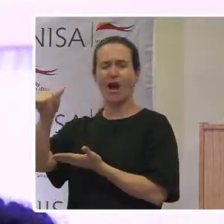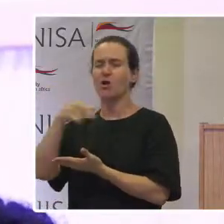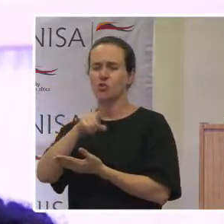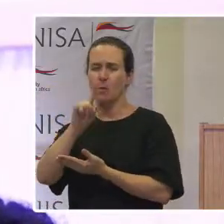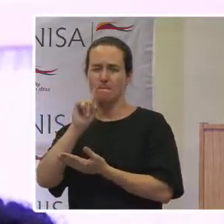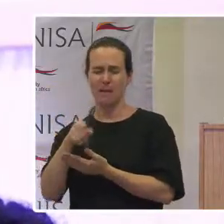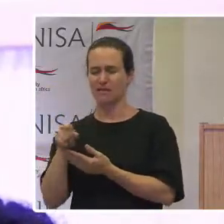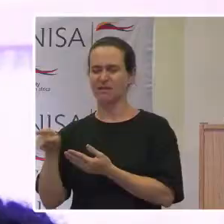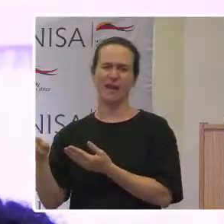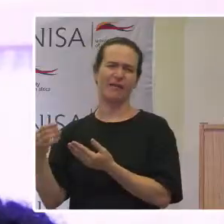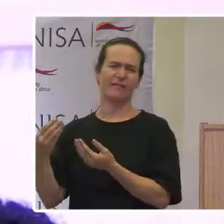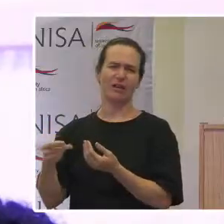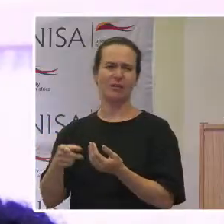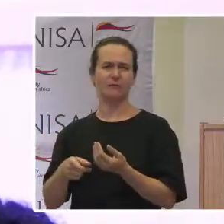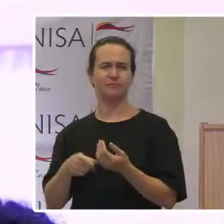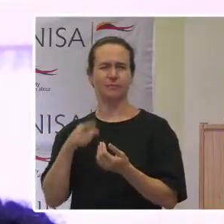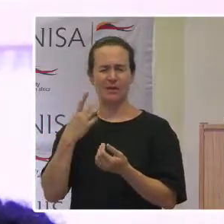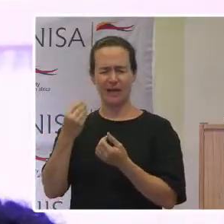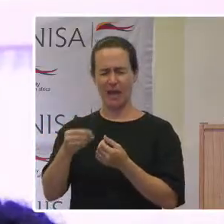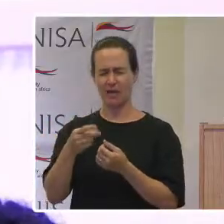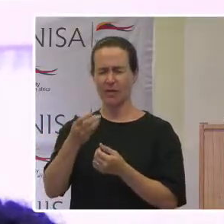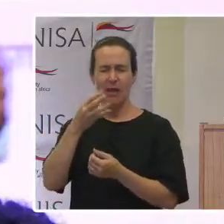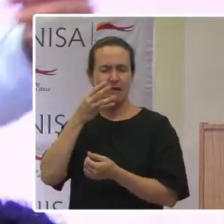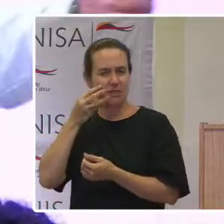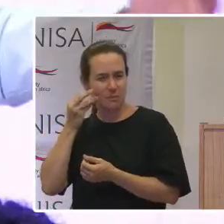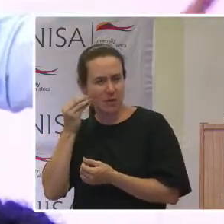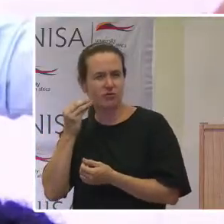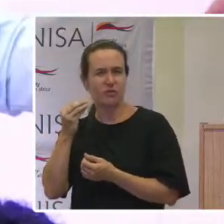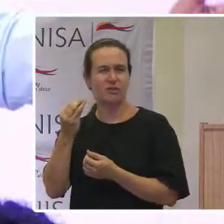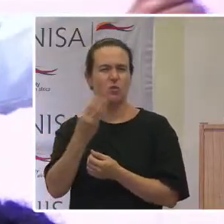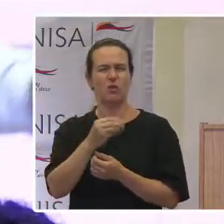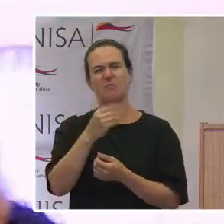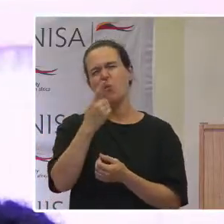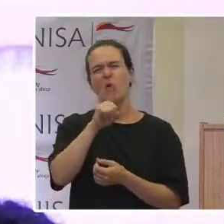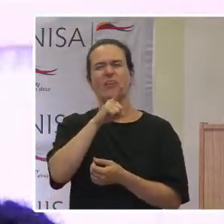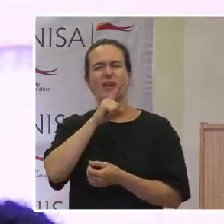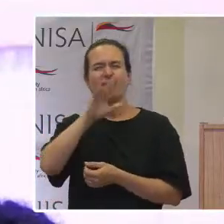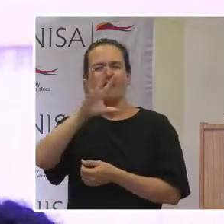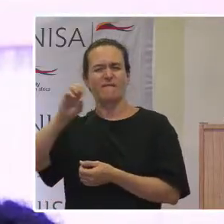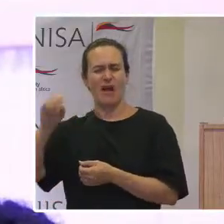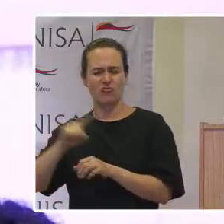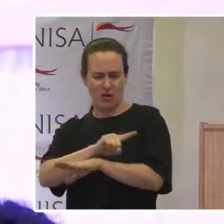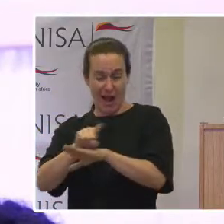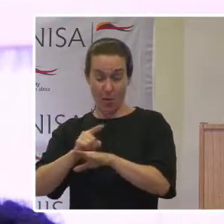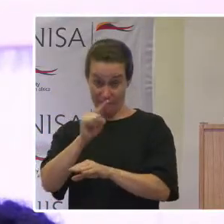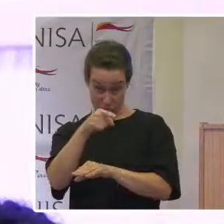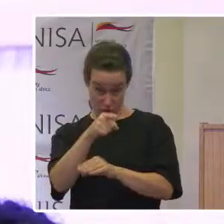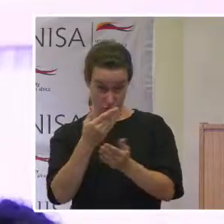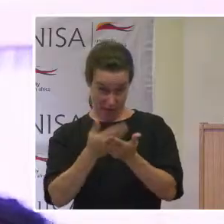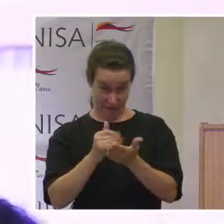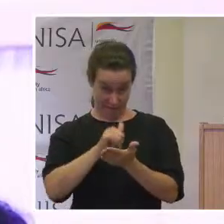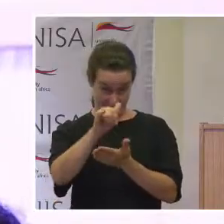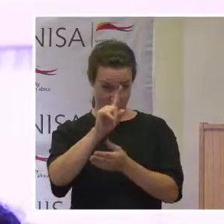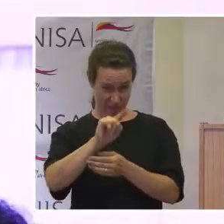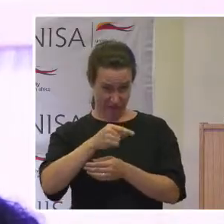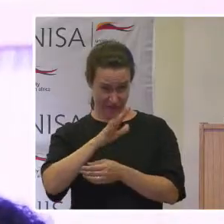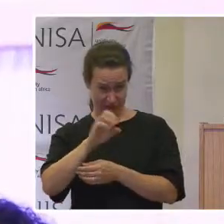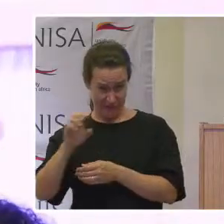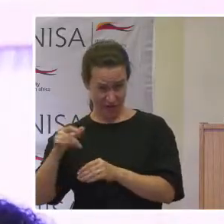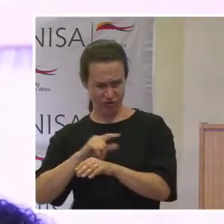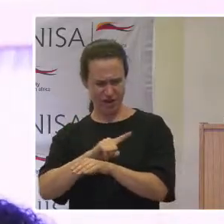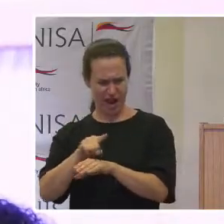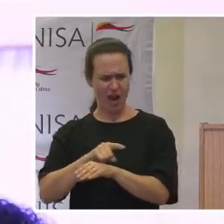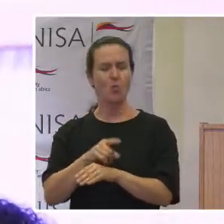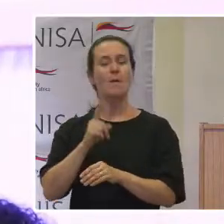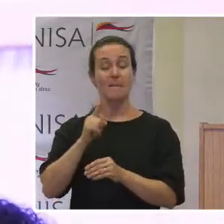the airline is saying you must have experience worth 1,500 hours, which takes maybe